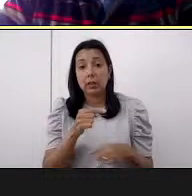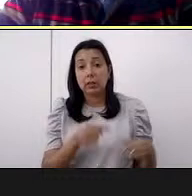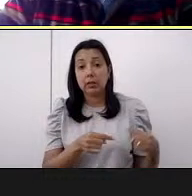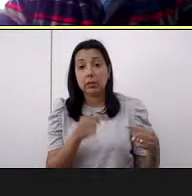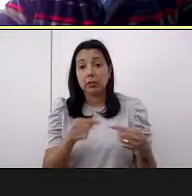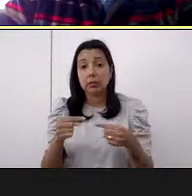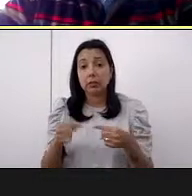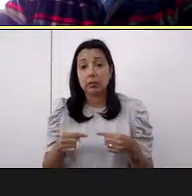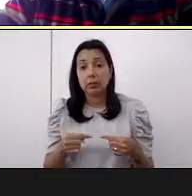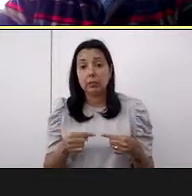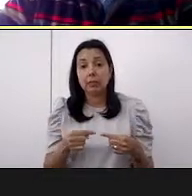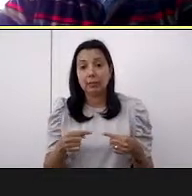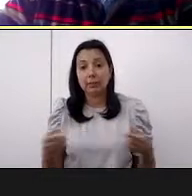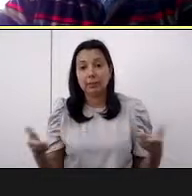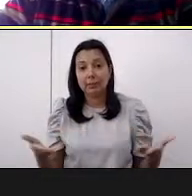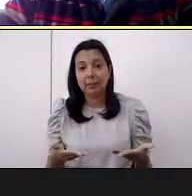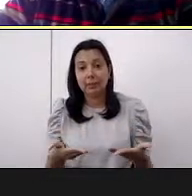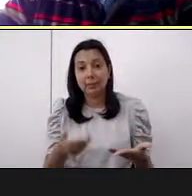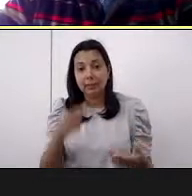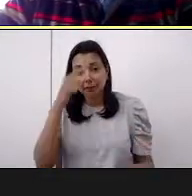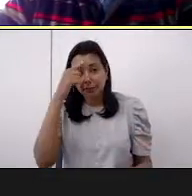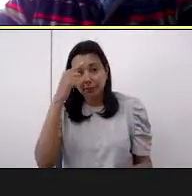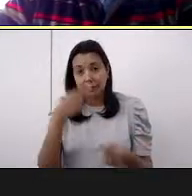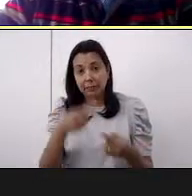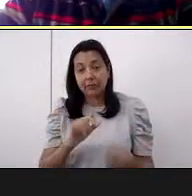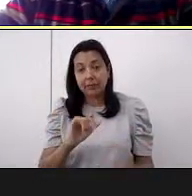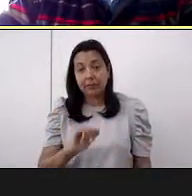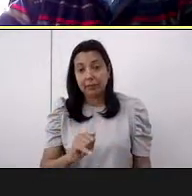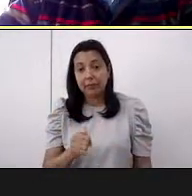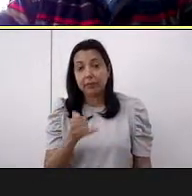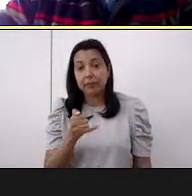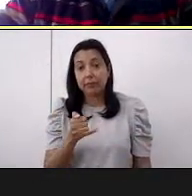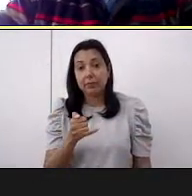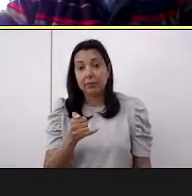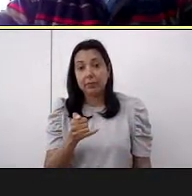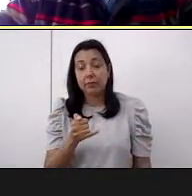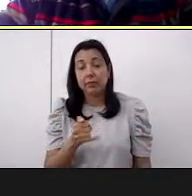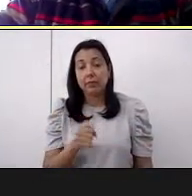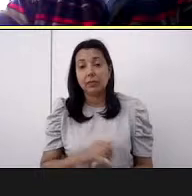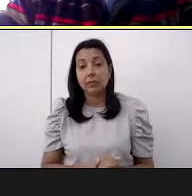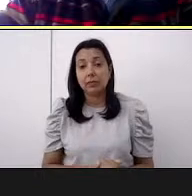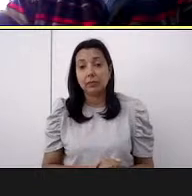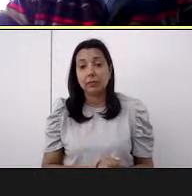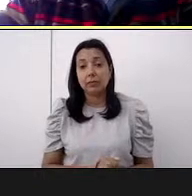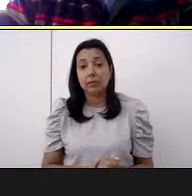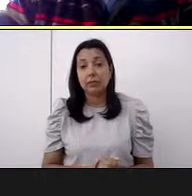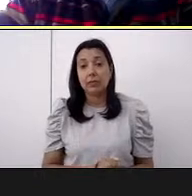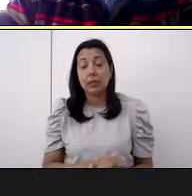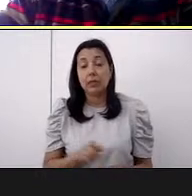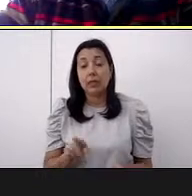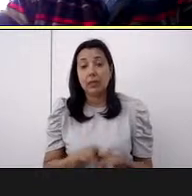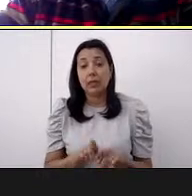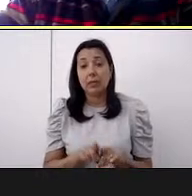the opportunity to be defended. They want consideration for the sectoral